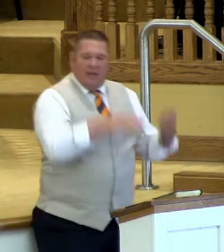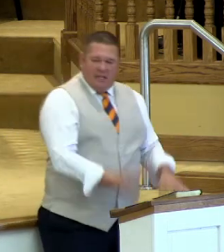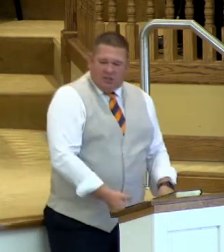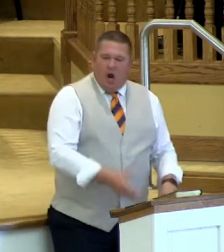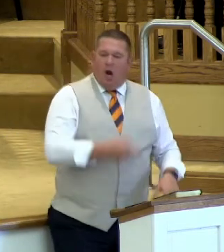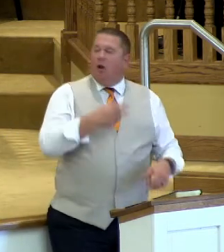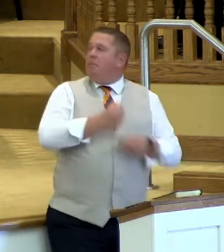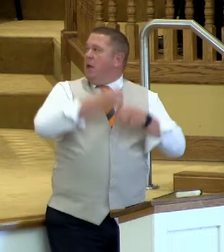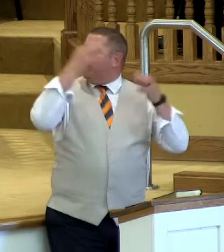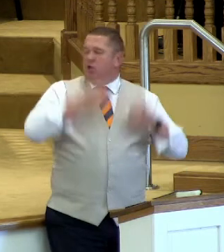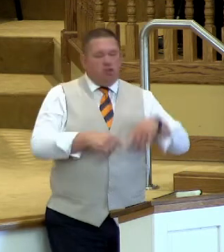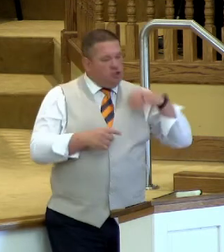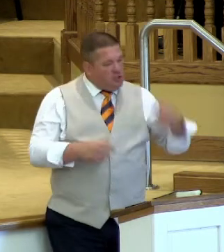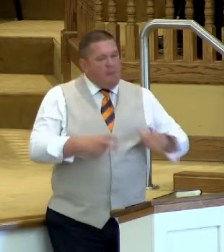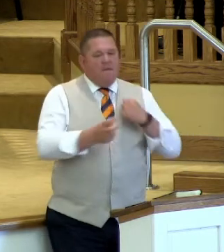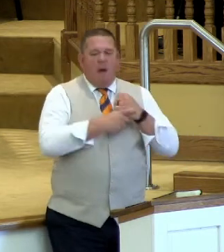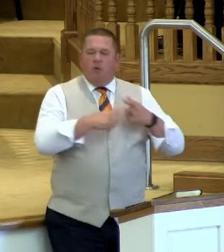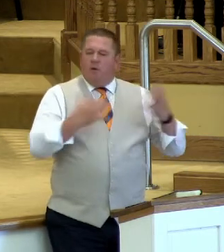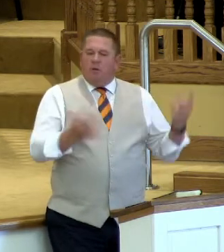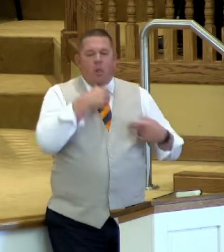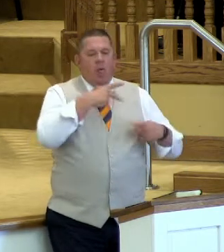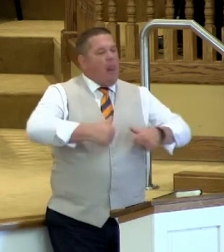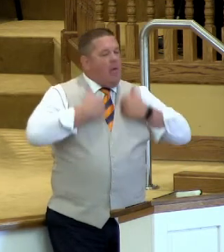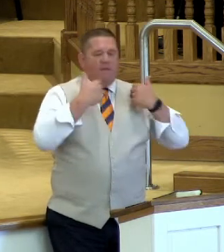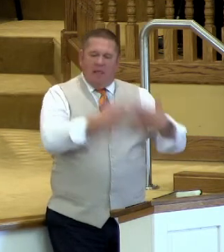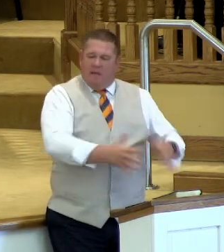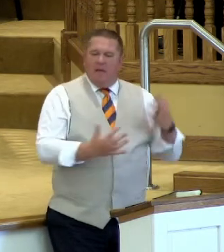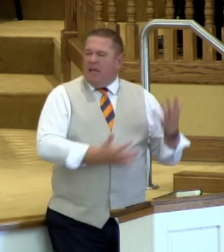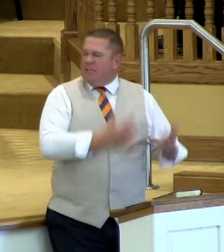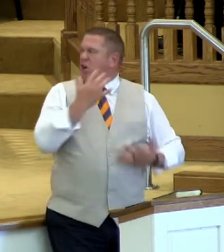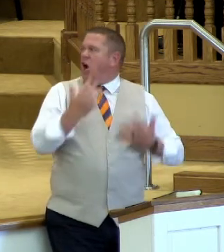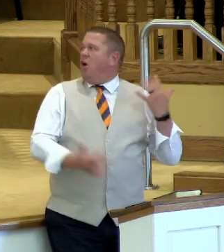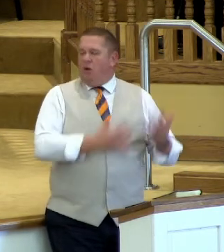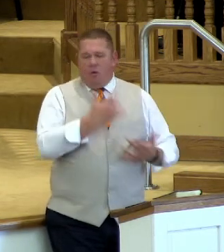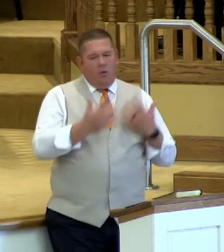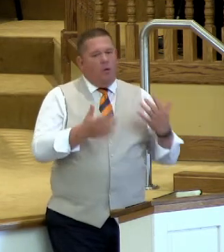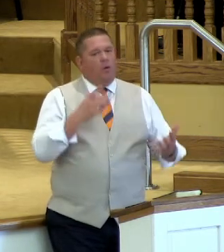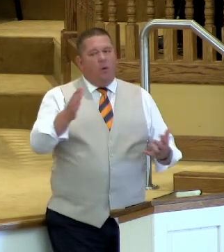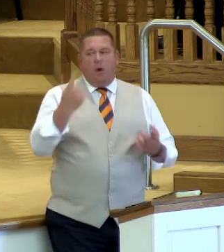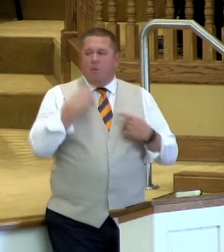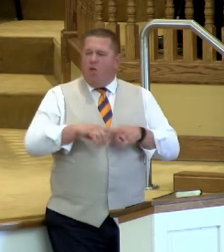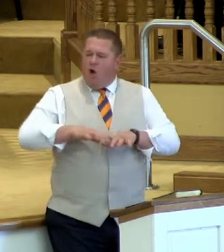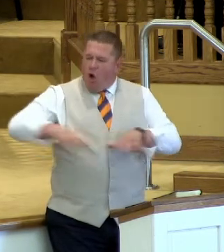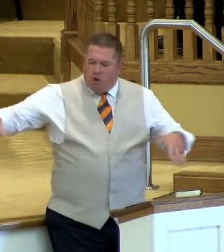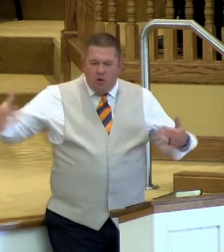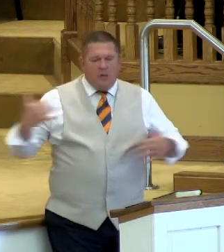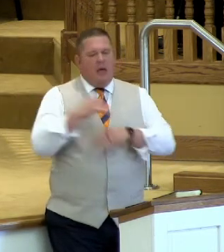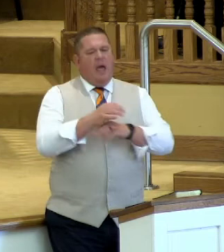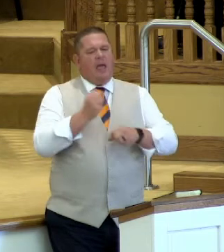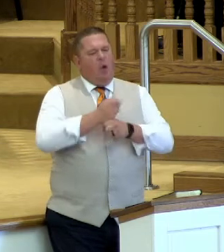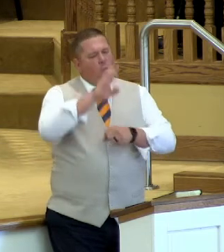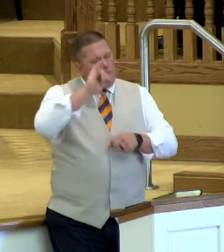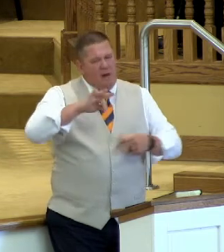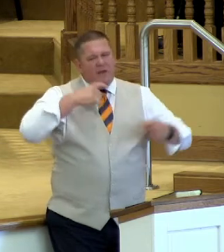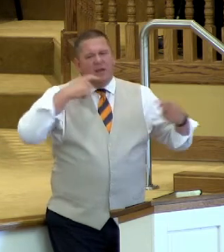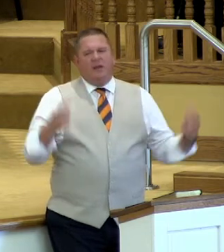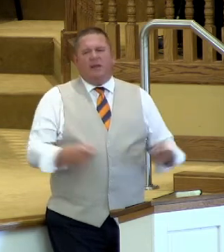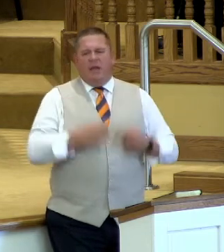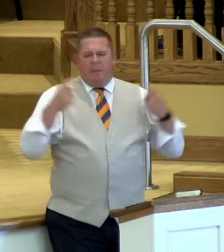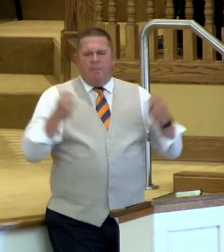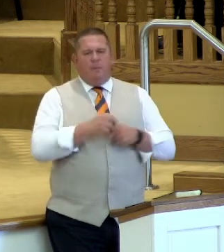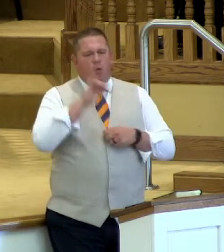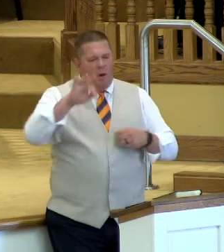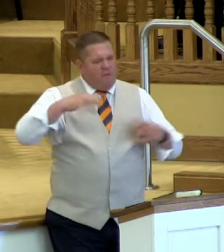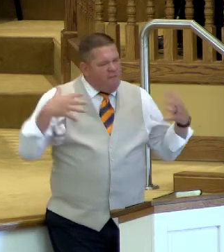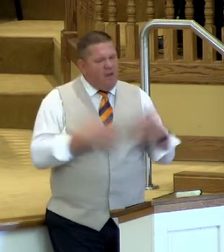make the decision to shake off that viper into the fire and give it all to God. Come to this altar and get rid of your sin, get rid of your